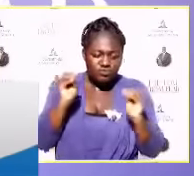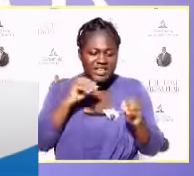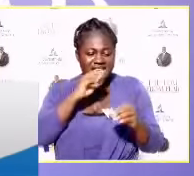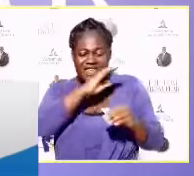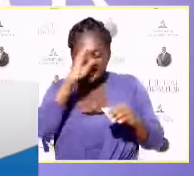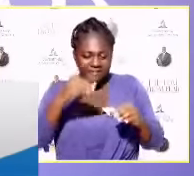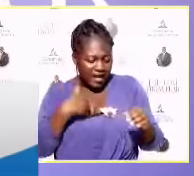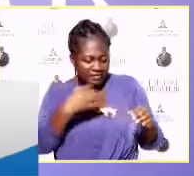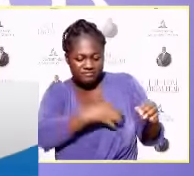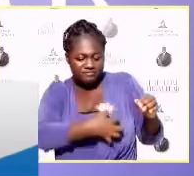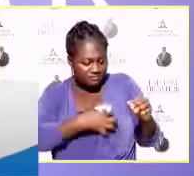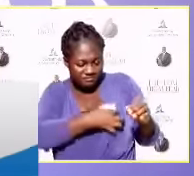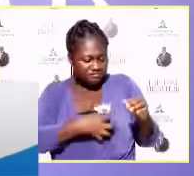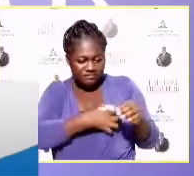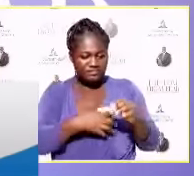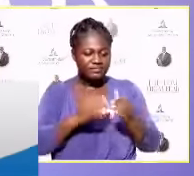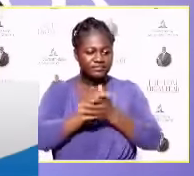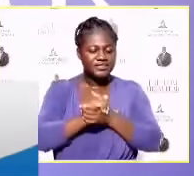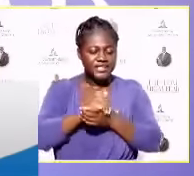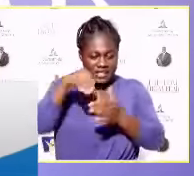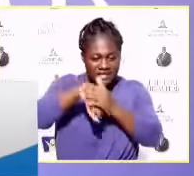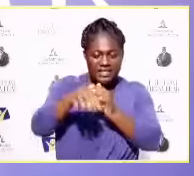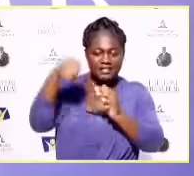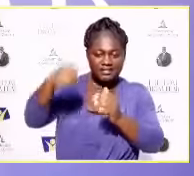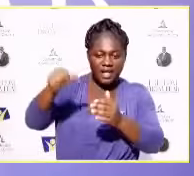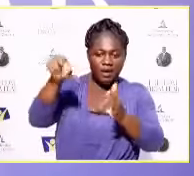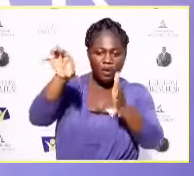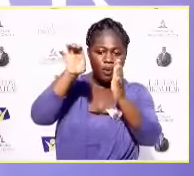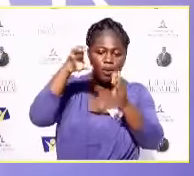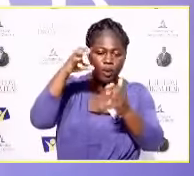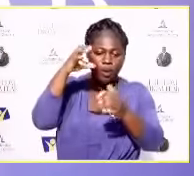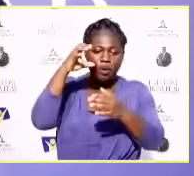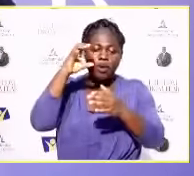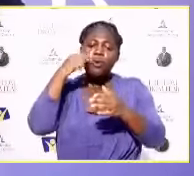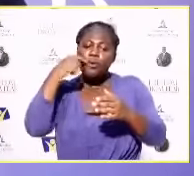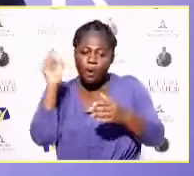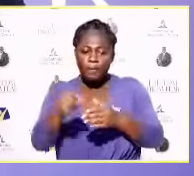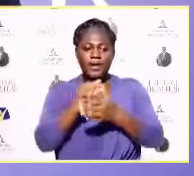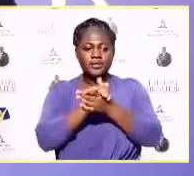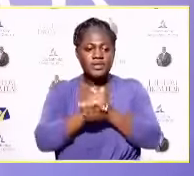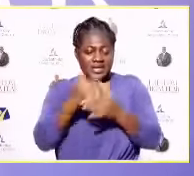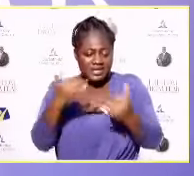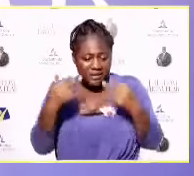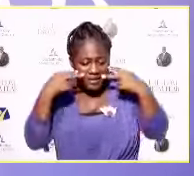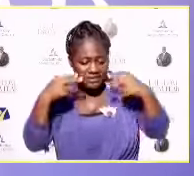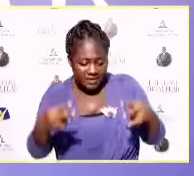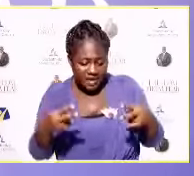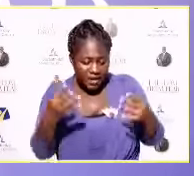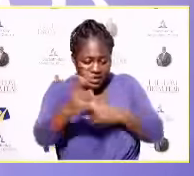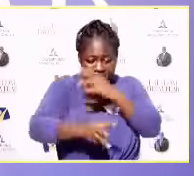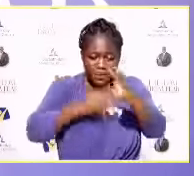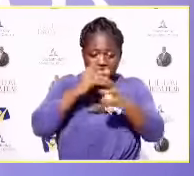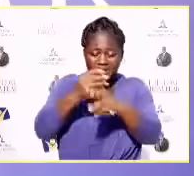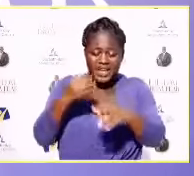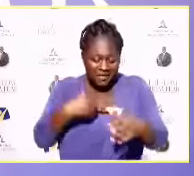So when we read in the last days perilous times shall come,